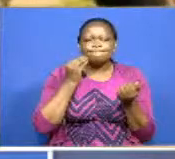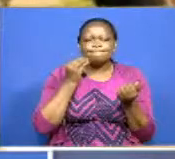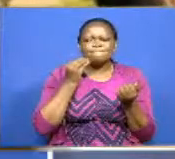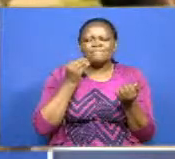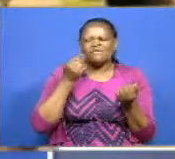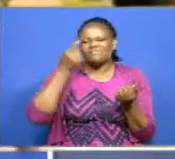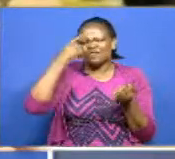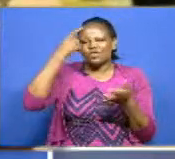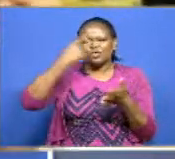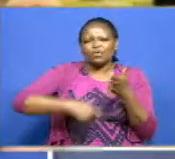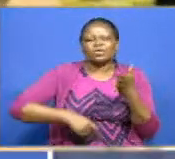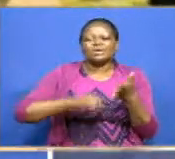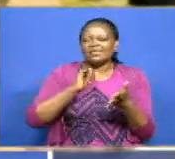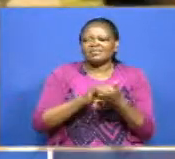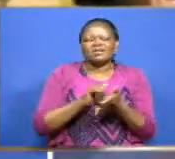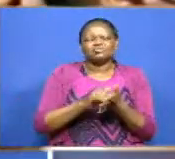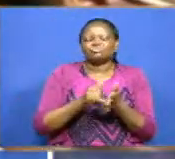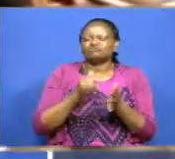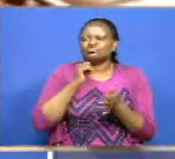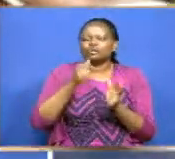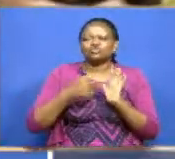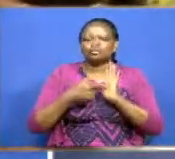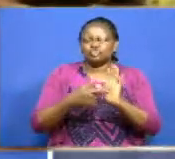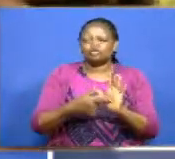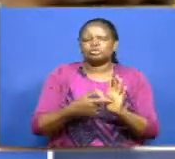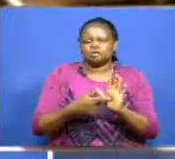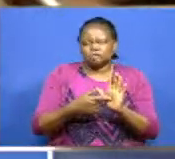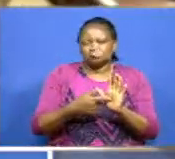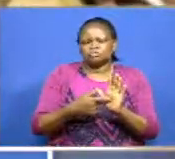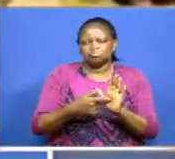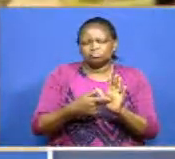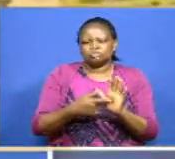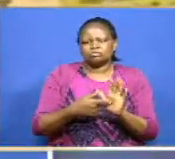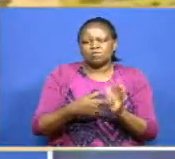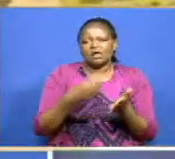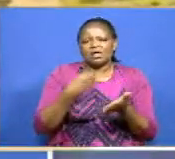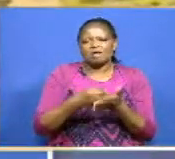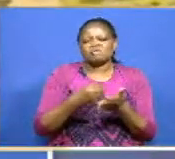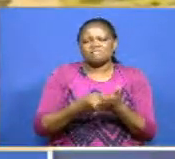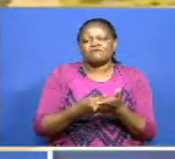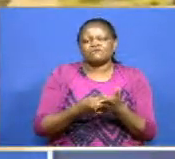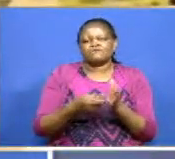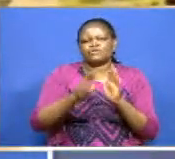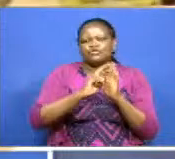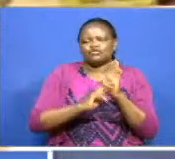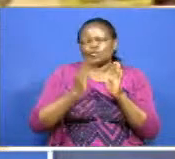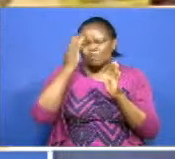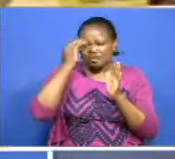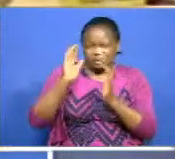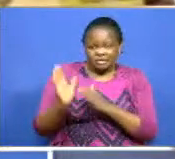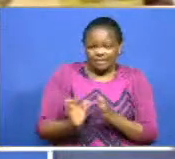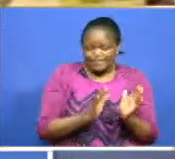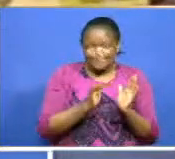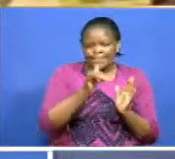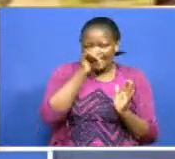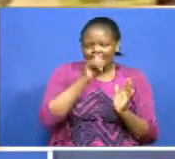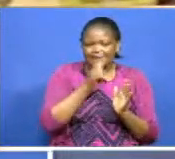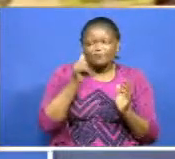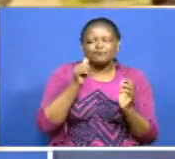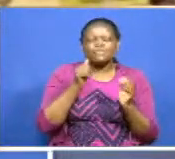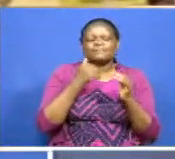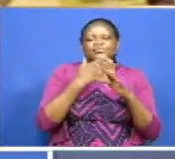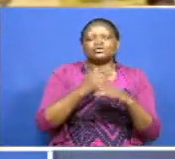that is not indicated in the cassette fee guidelines. Because this is an arrangement between the school and the